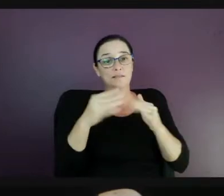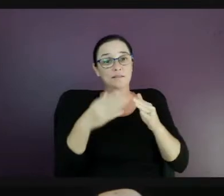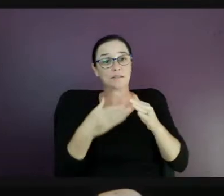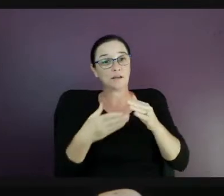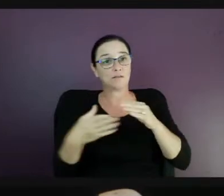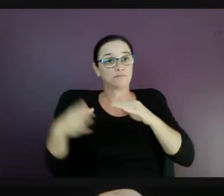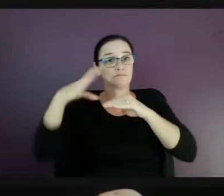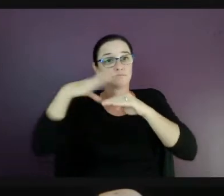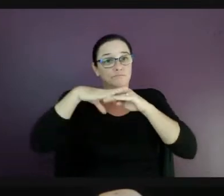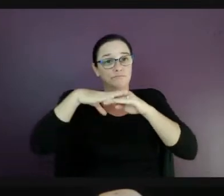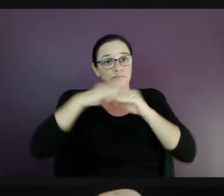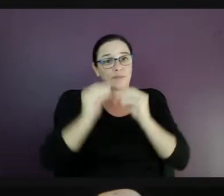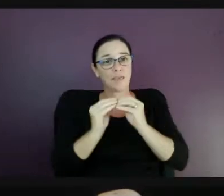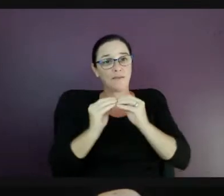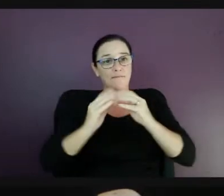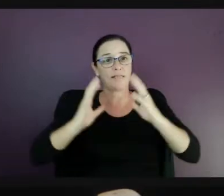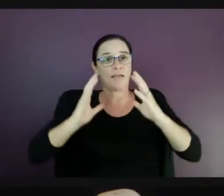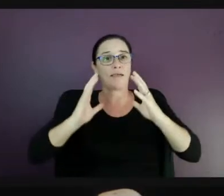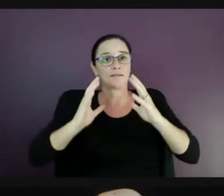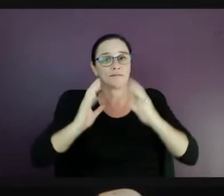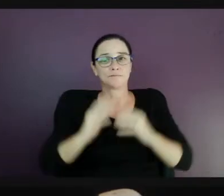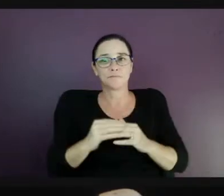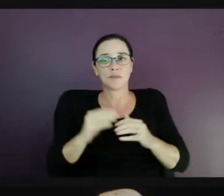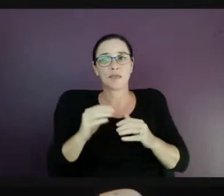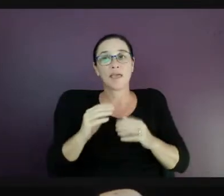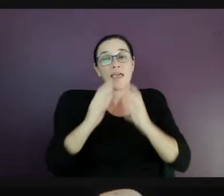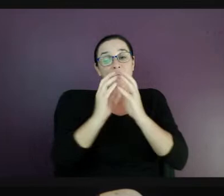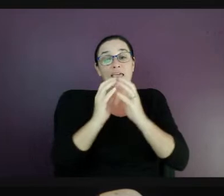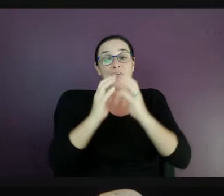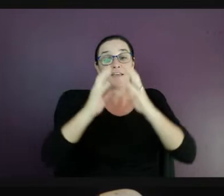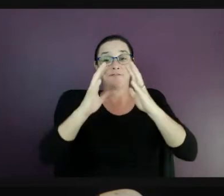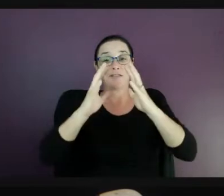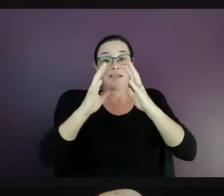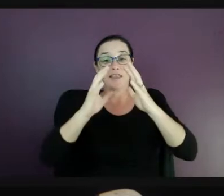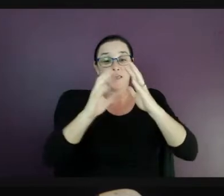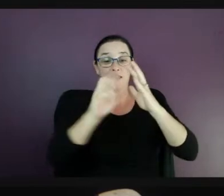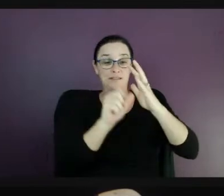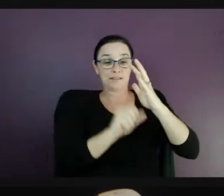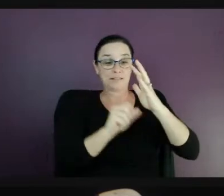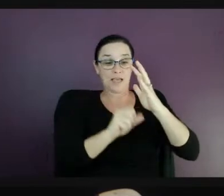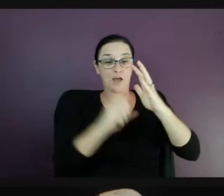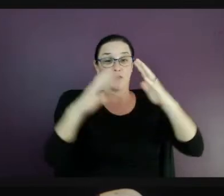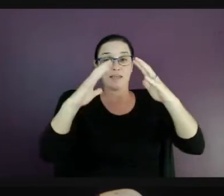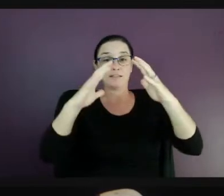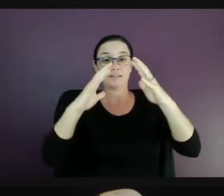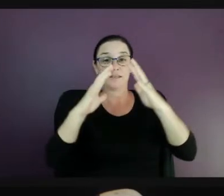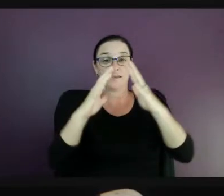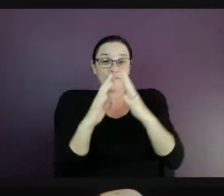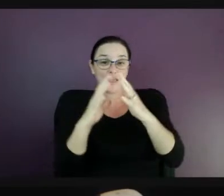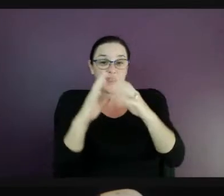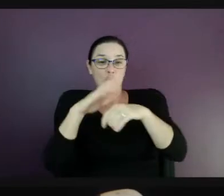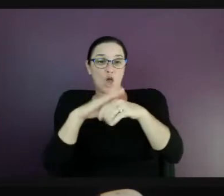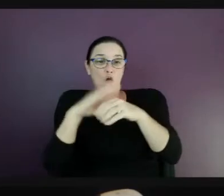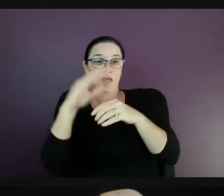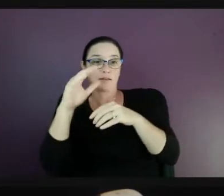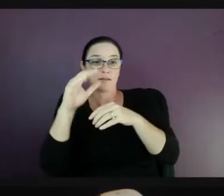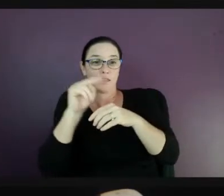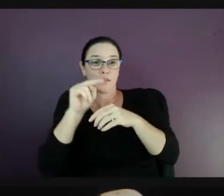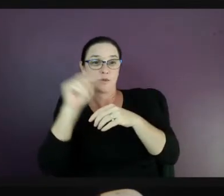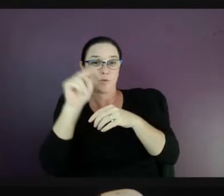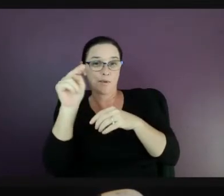of Sand Hill, but deflating a little bit to the north. And so really that would be what would show you a